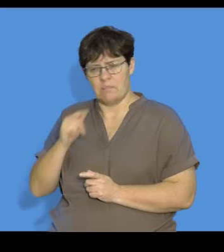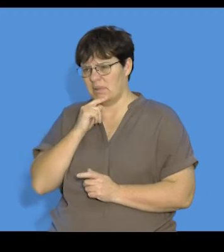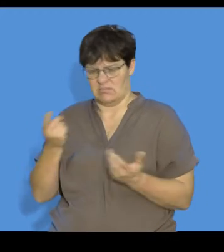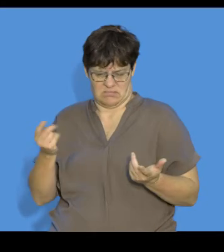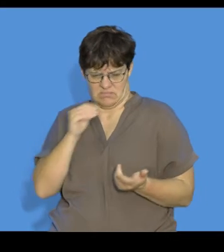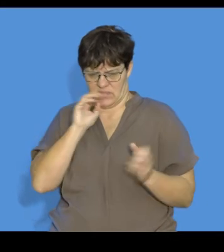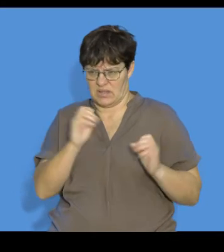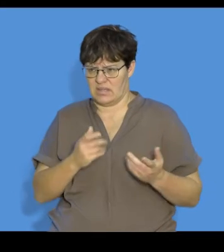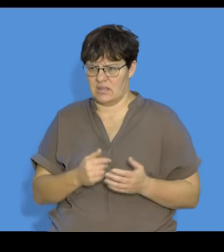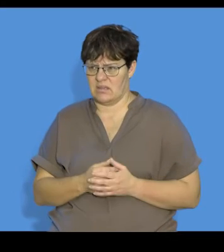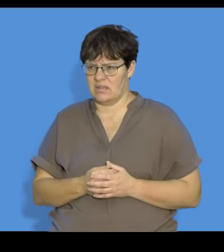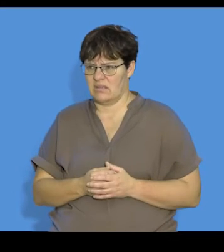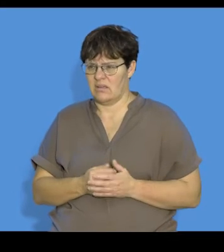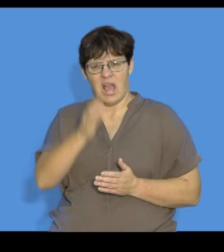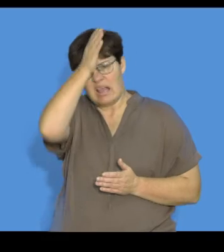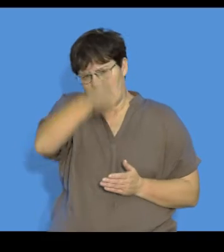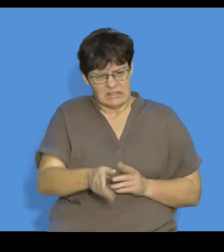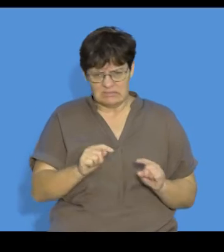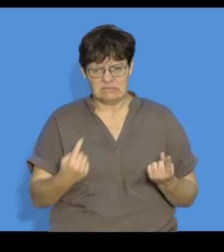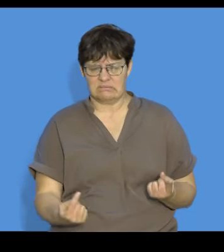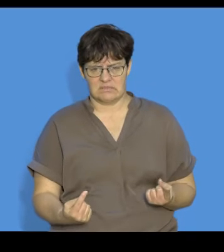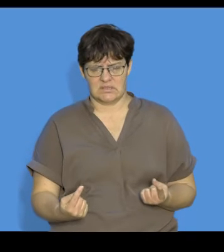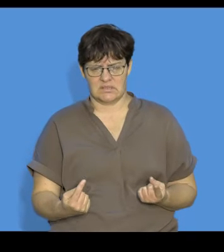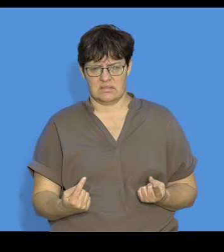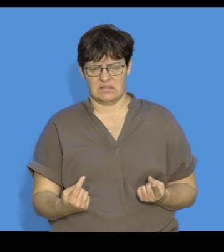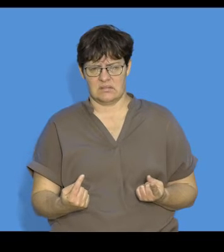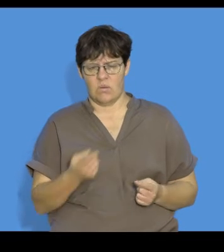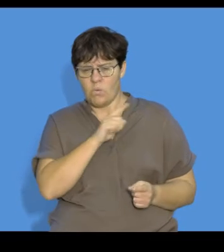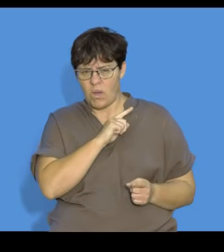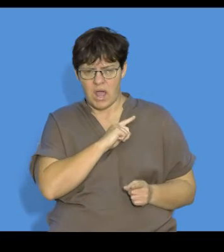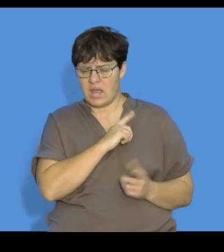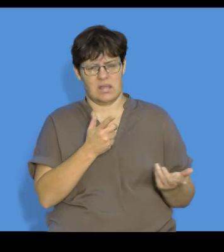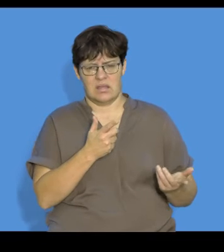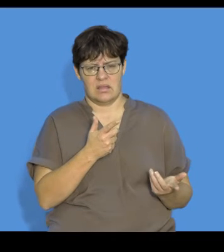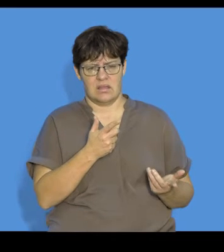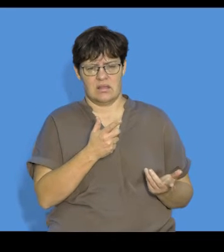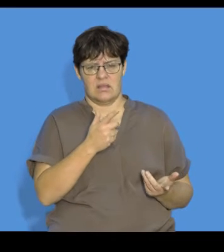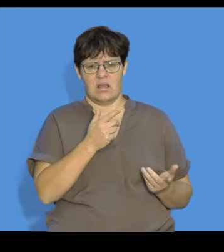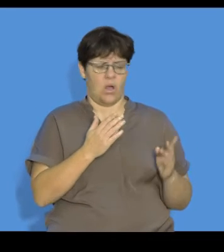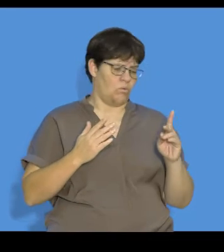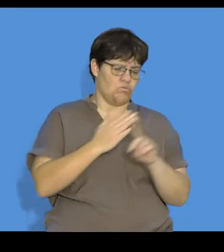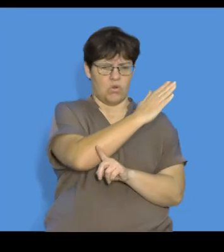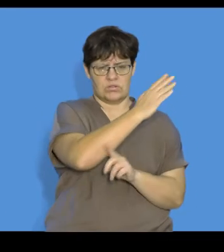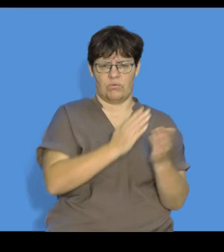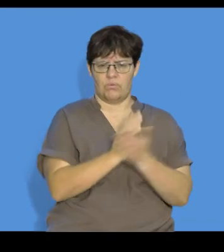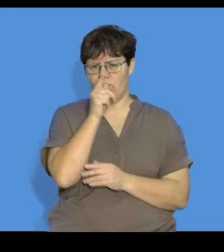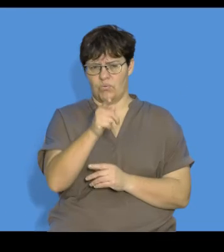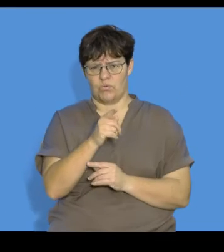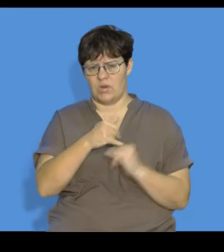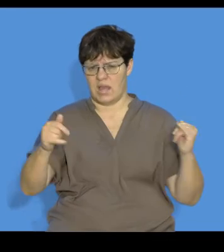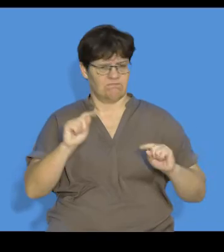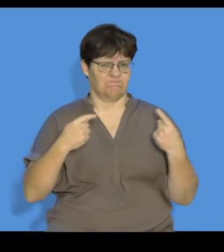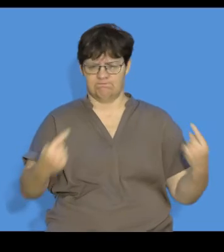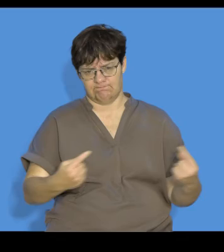make sense. And you can't even cut it there because it is no longer an asymptote since it crosses through the